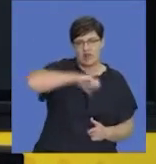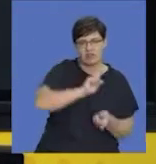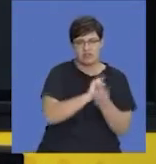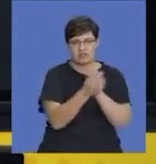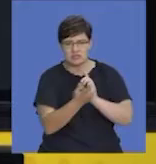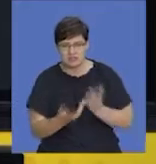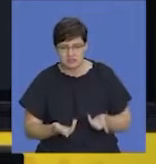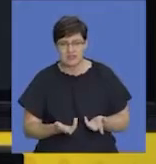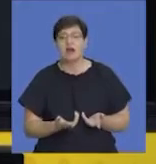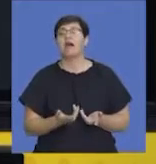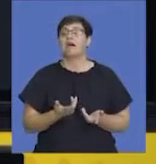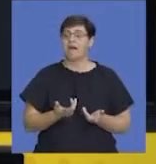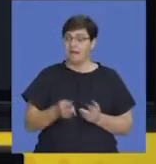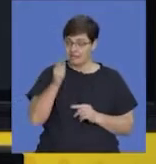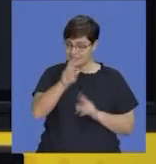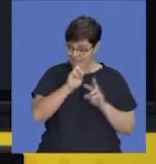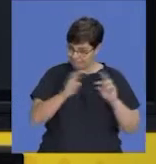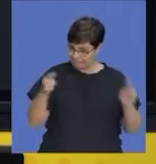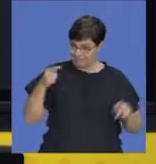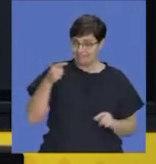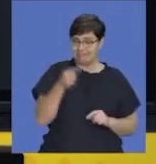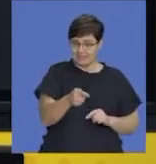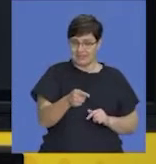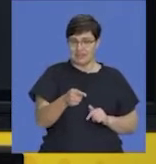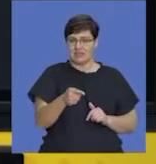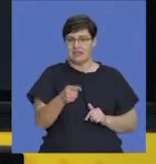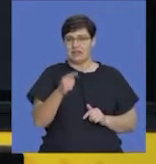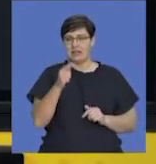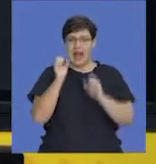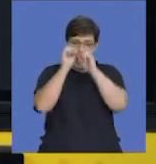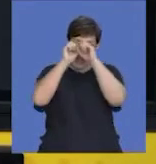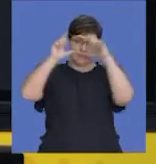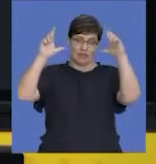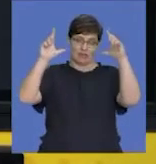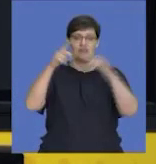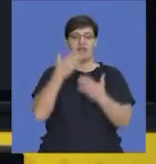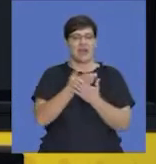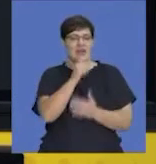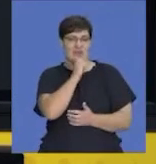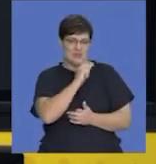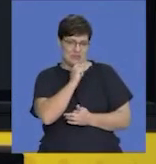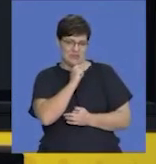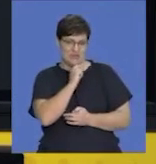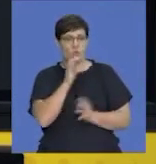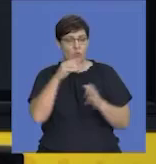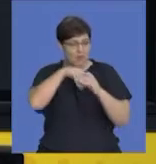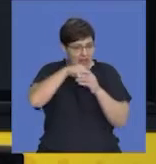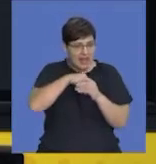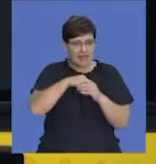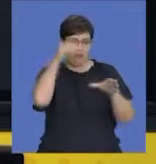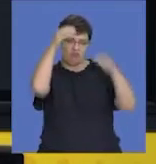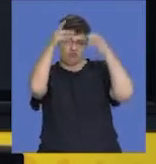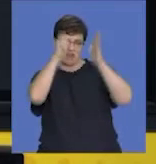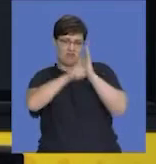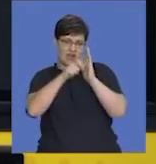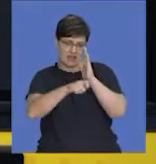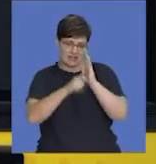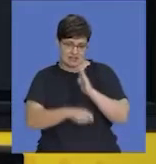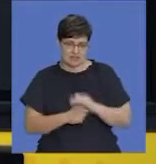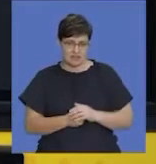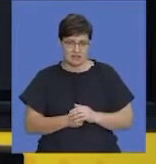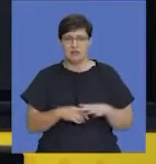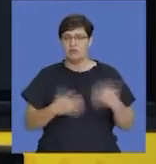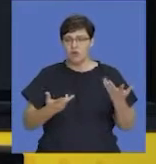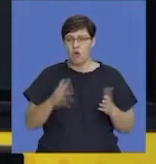Those types of imagery can be used in your creative writing pieces where you write